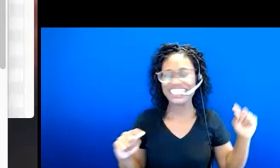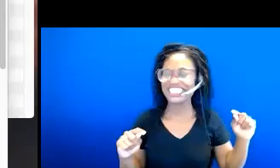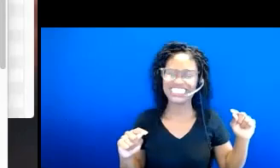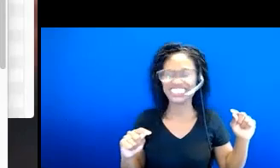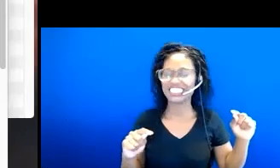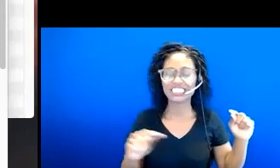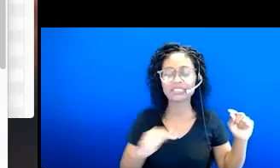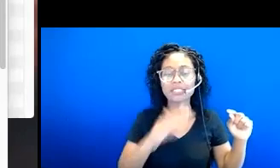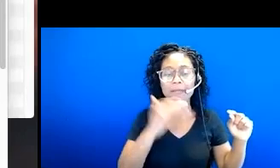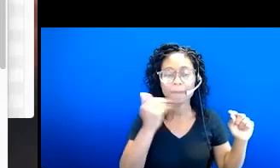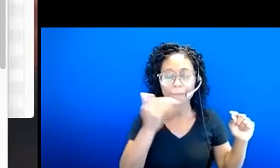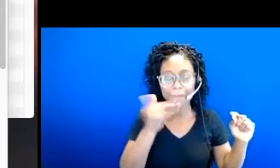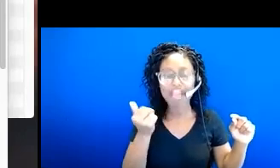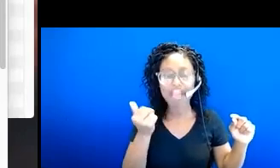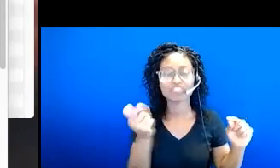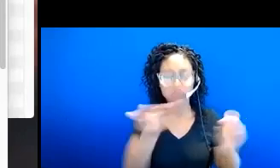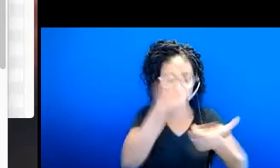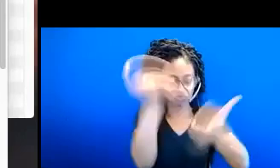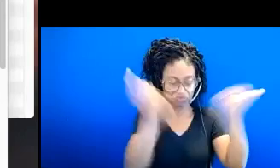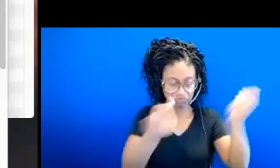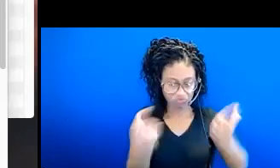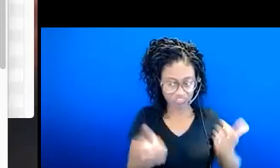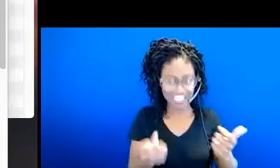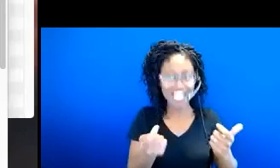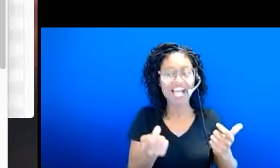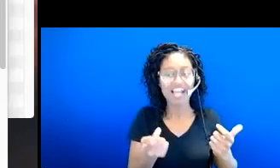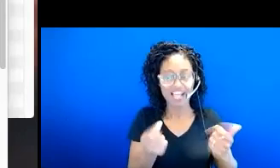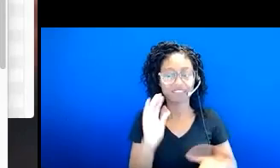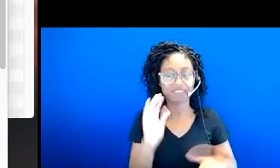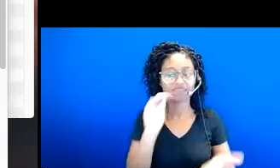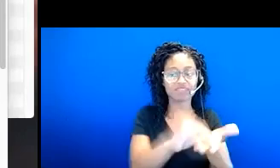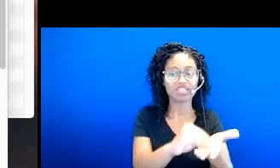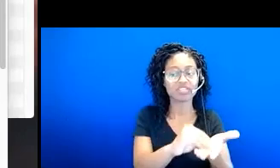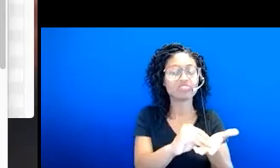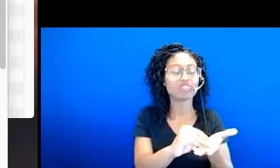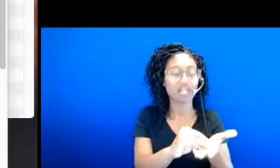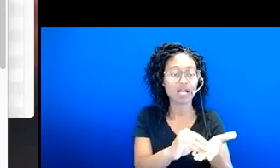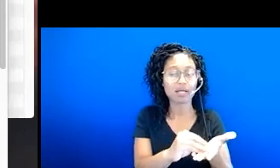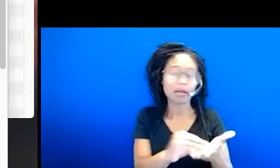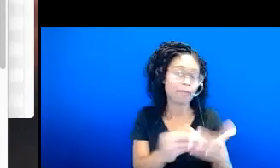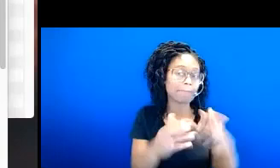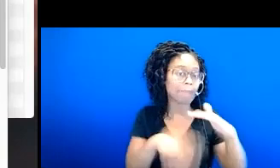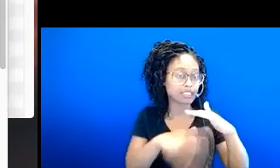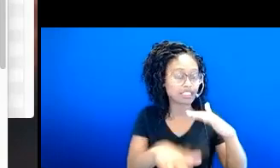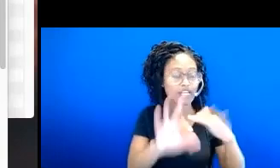you start over with uniform formatting for all of your texts.